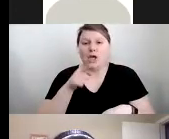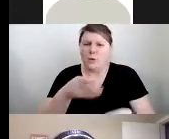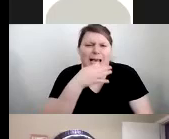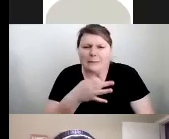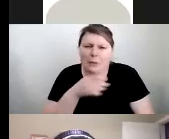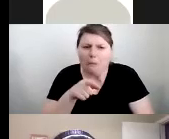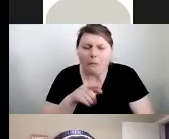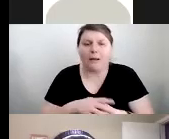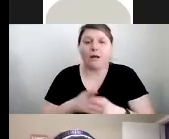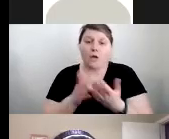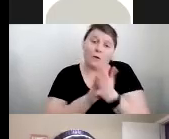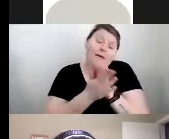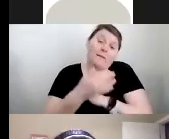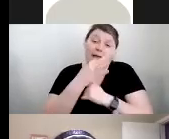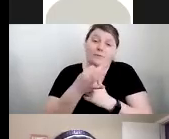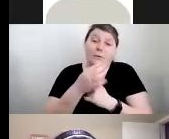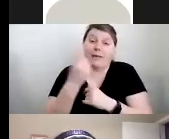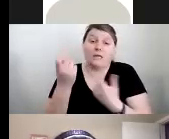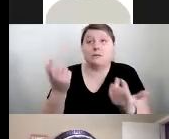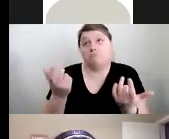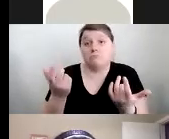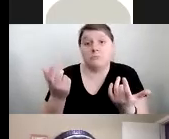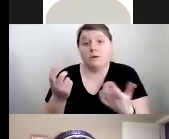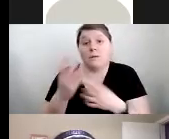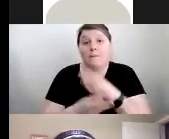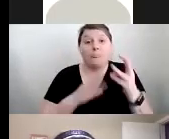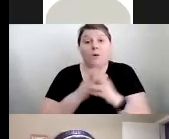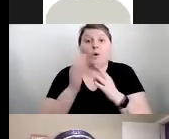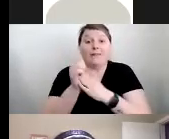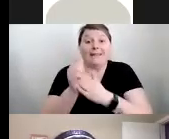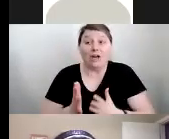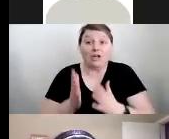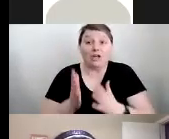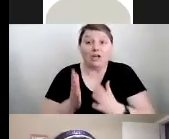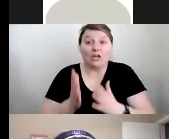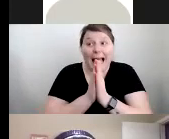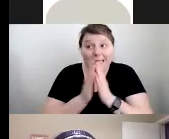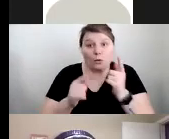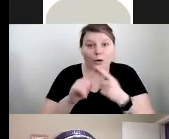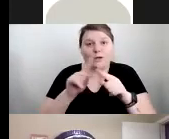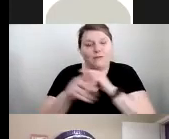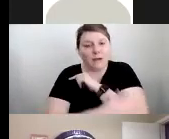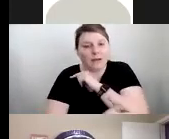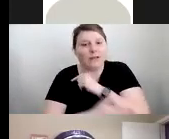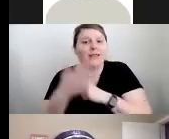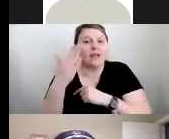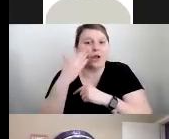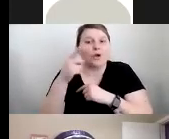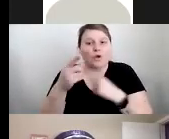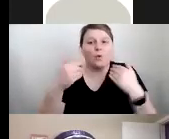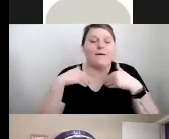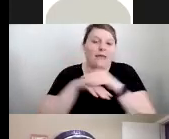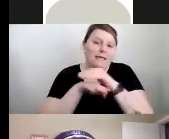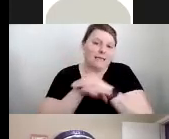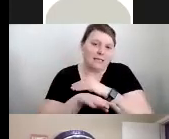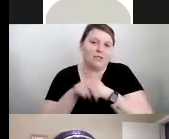this. And you become the expert because the world's leaders come to you when you're stationed overseas because they know that you've got the access